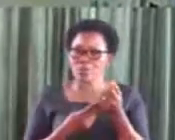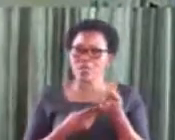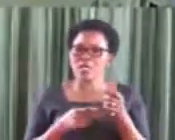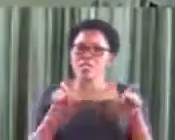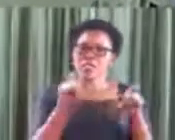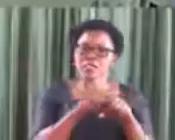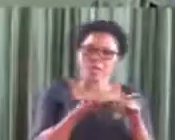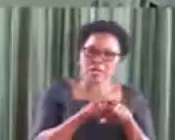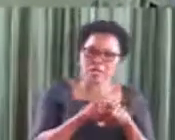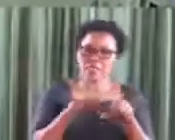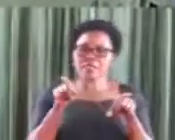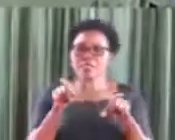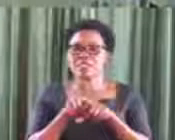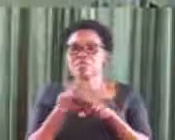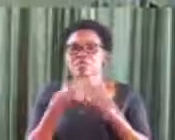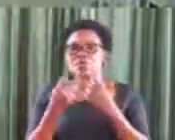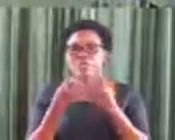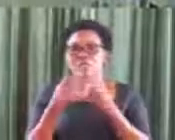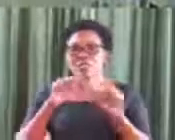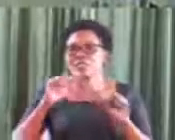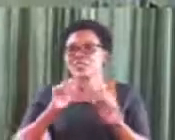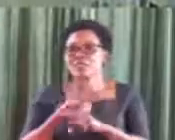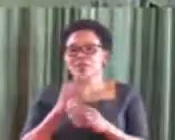Similarities, distinctions, if any?